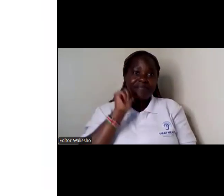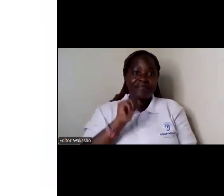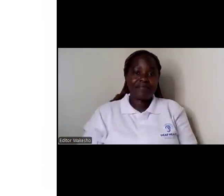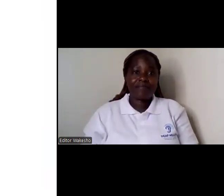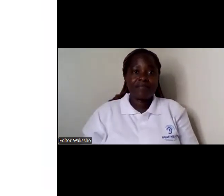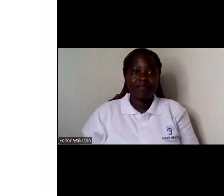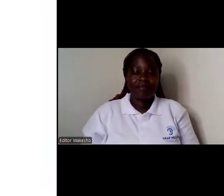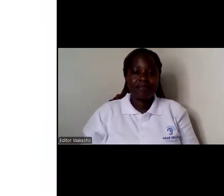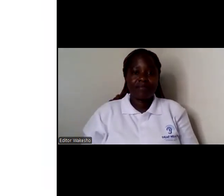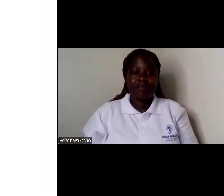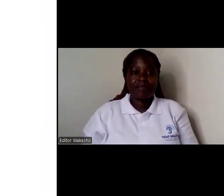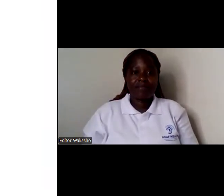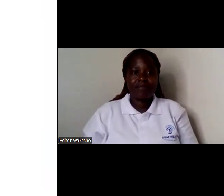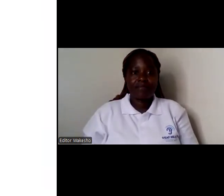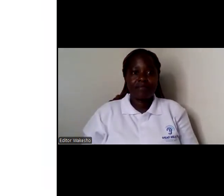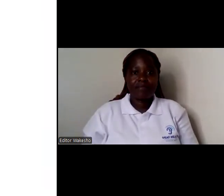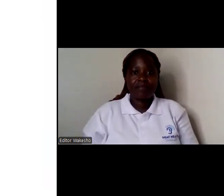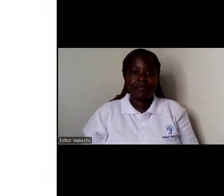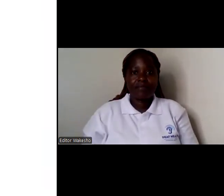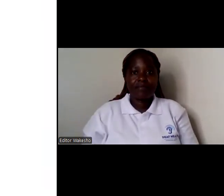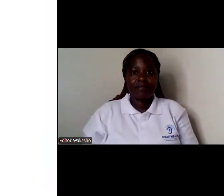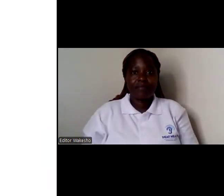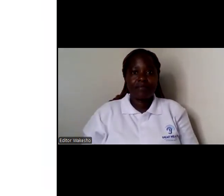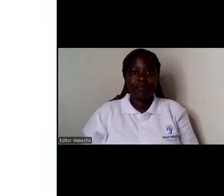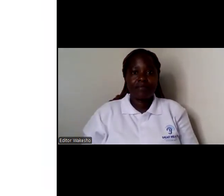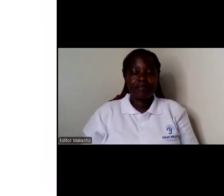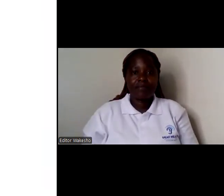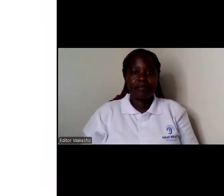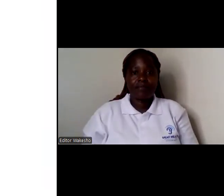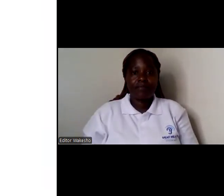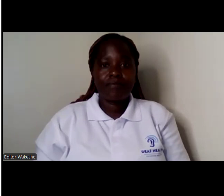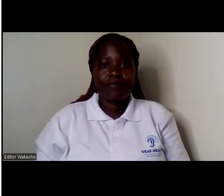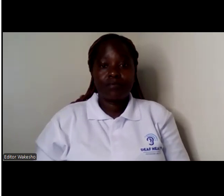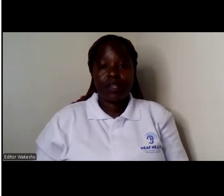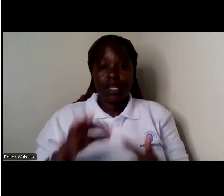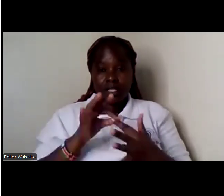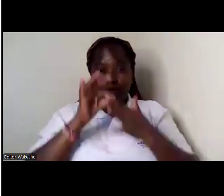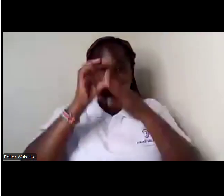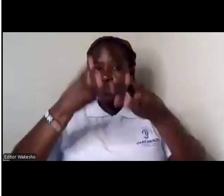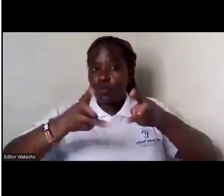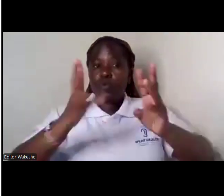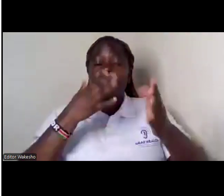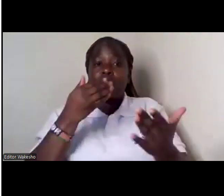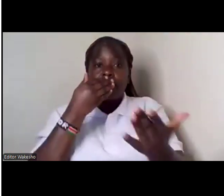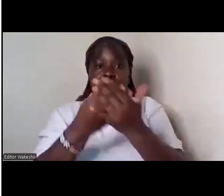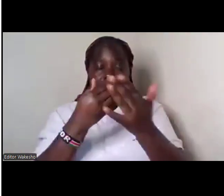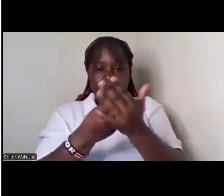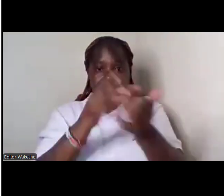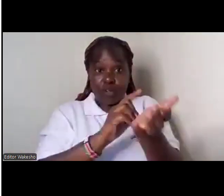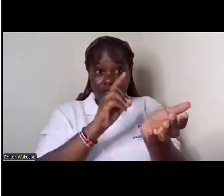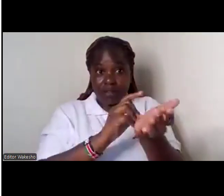Greetings. Hello, we can hear you. So, in a special way, I also want to thank our presenter this